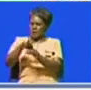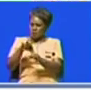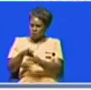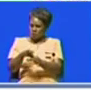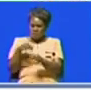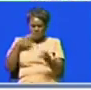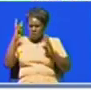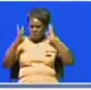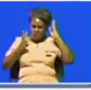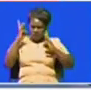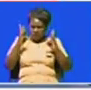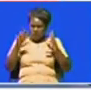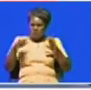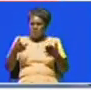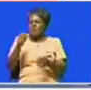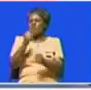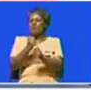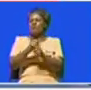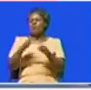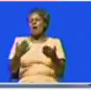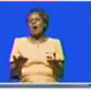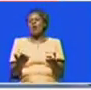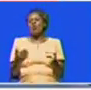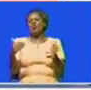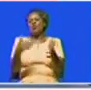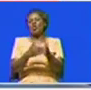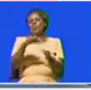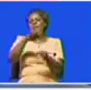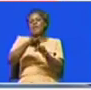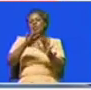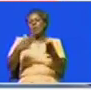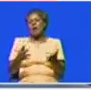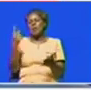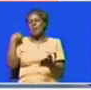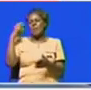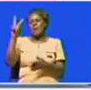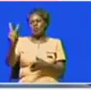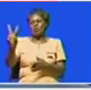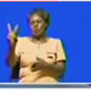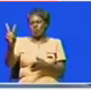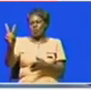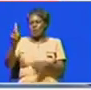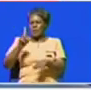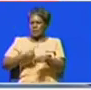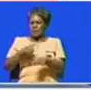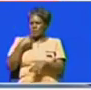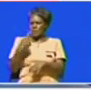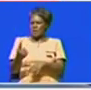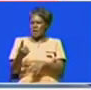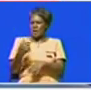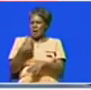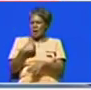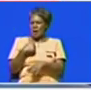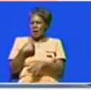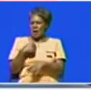I'm wondering, one, how they're able to do that and how they're able to stop elections. Second, when you state that you have not